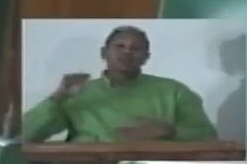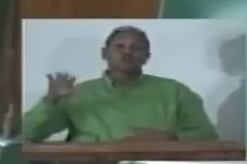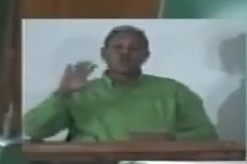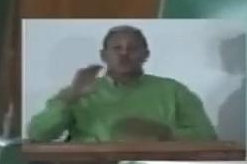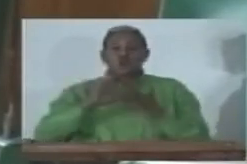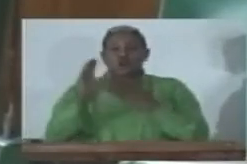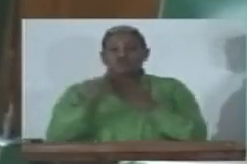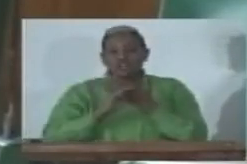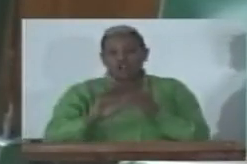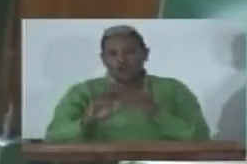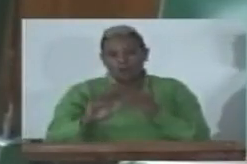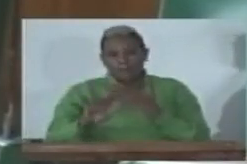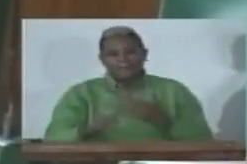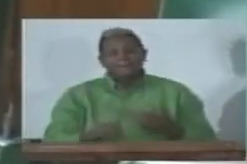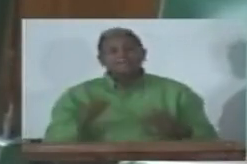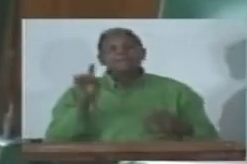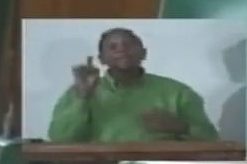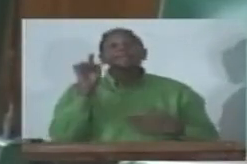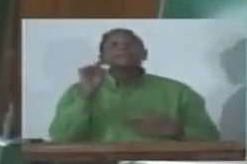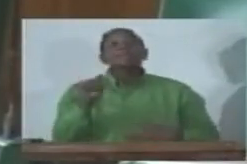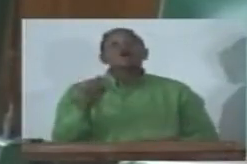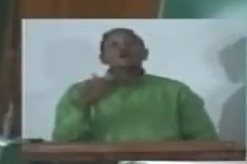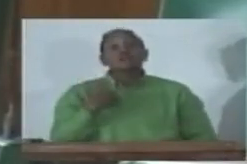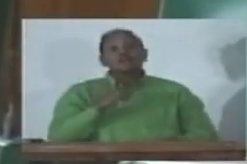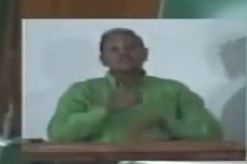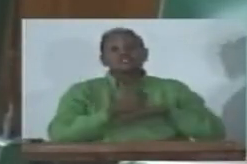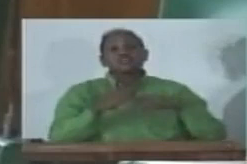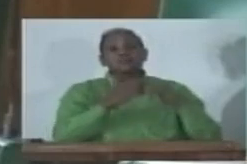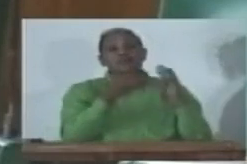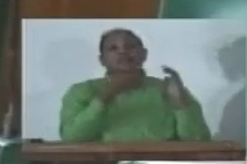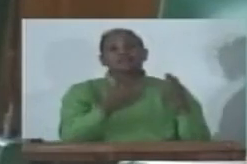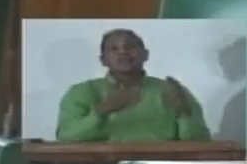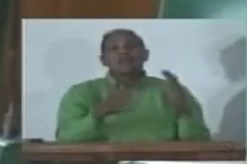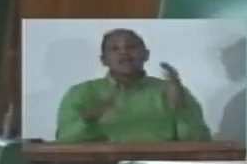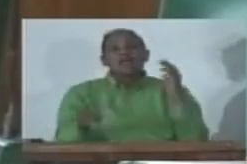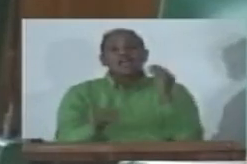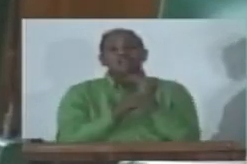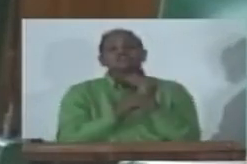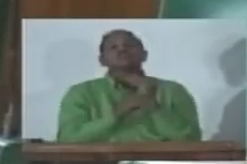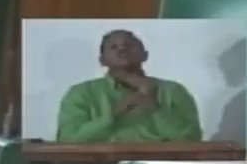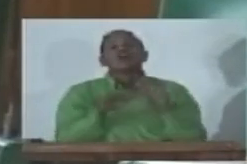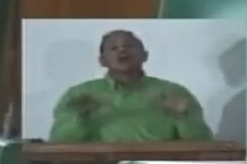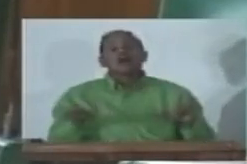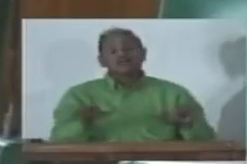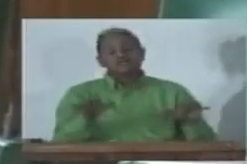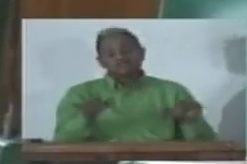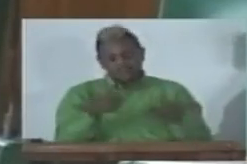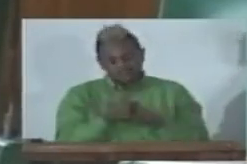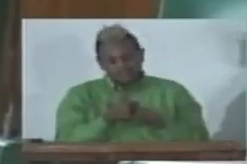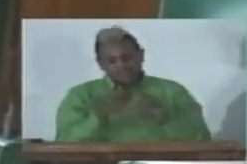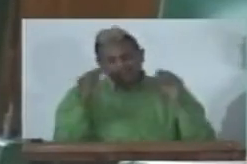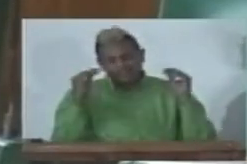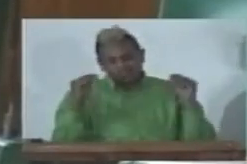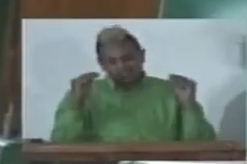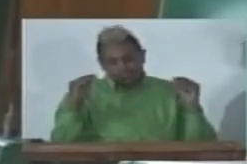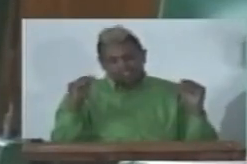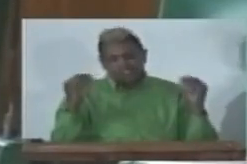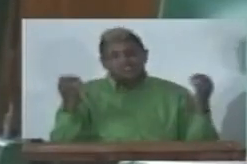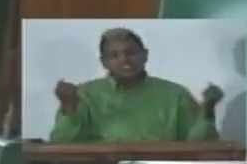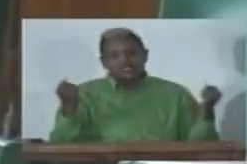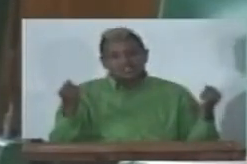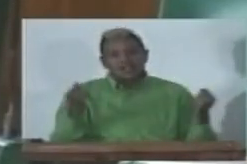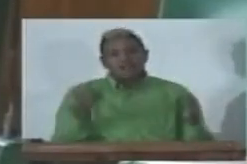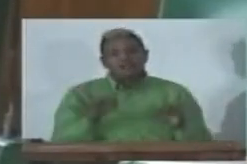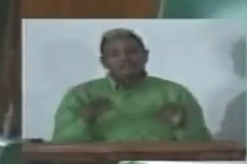curriculum must have in place extracurricular activities that teaches this